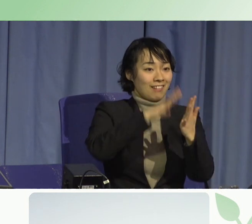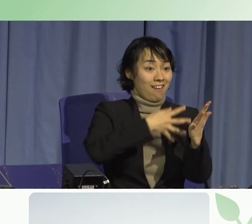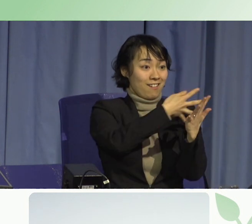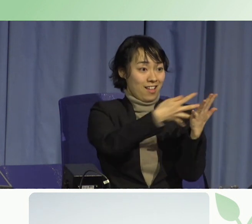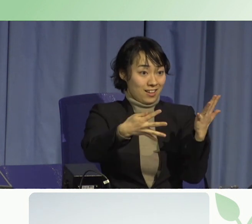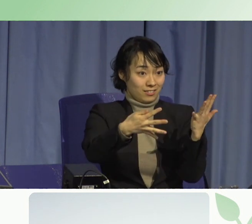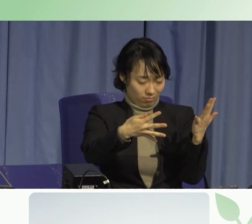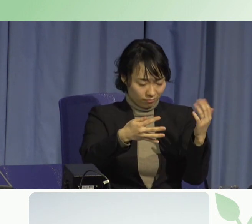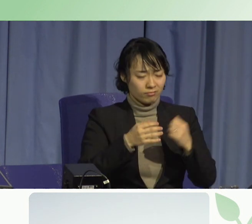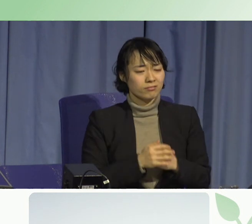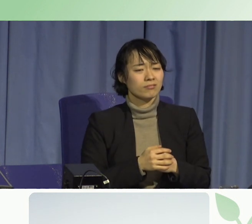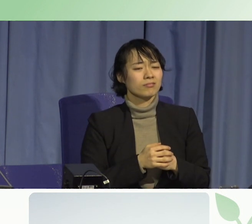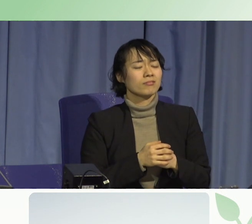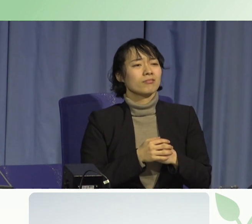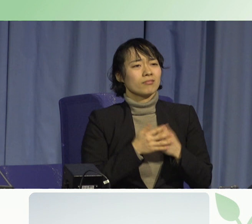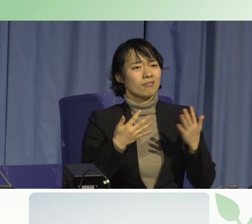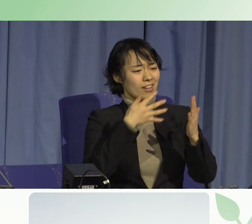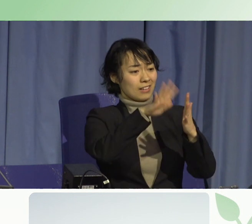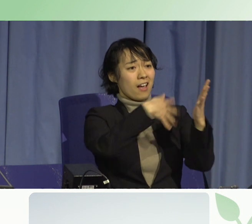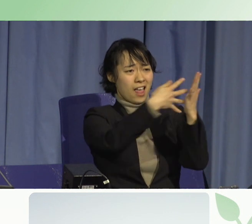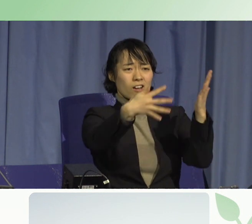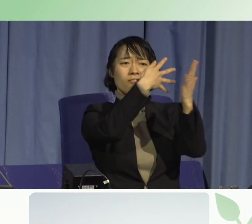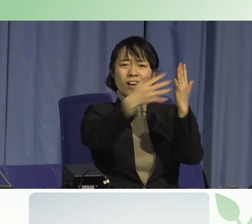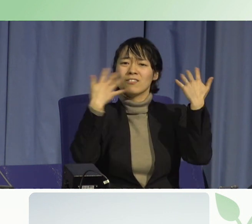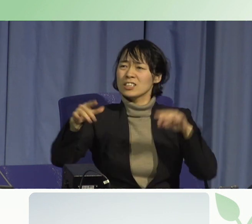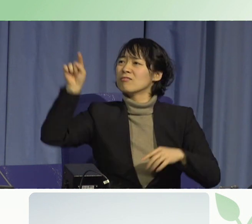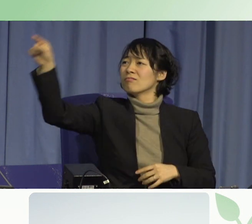Second programs are the sign linguistic studies.